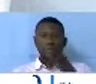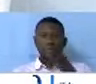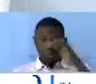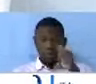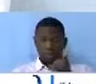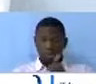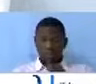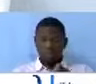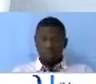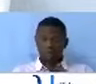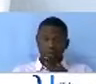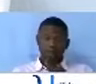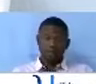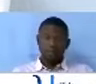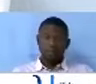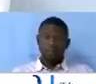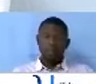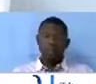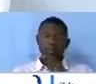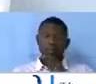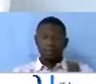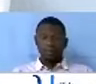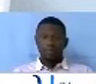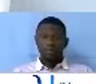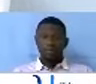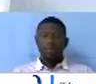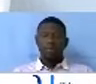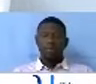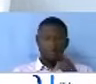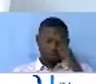Do you agree with that? Mr. Chairman, let me respect this commission, please.